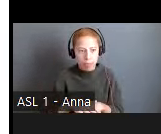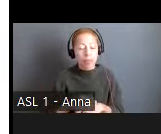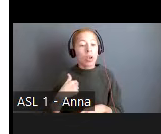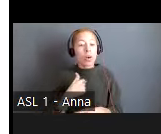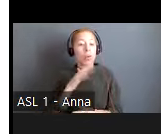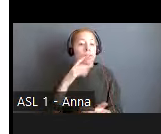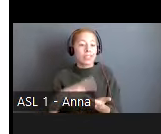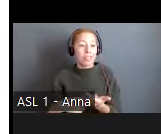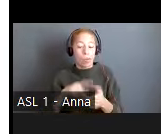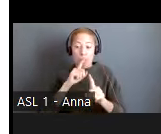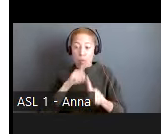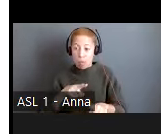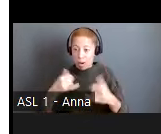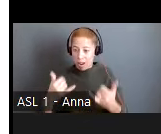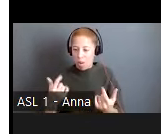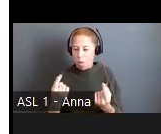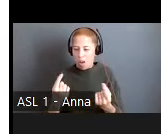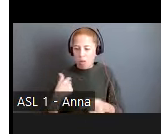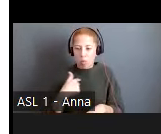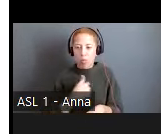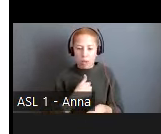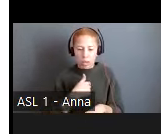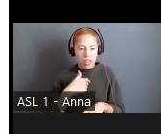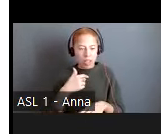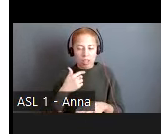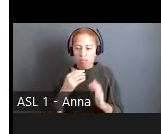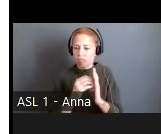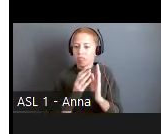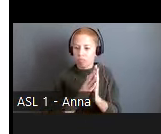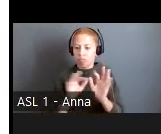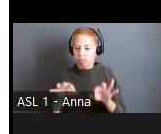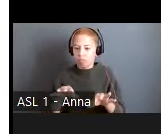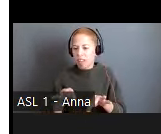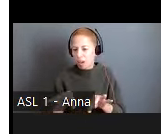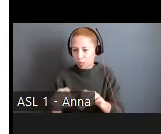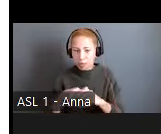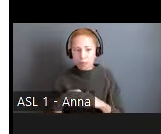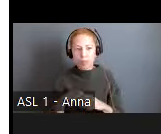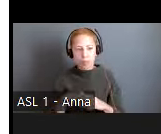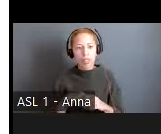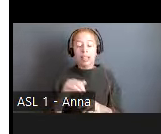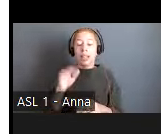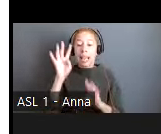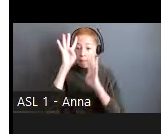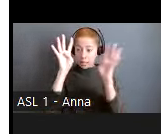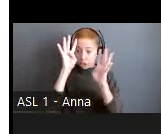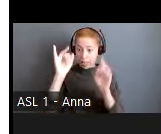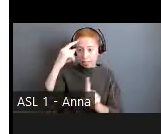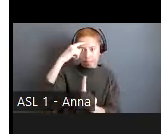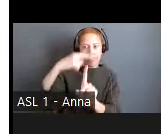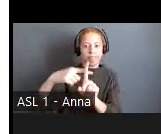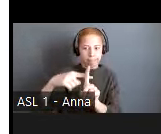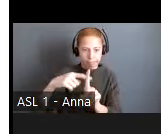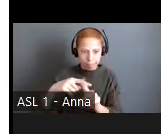found. We're going to talk about some innovation. That's the hopeful part. And we're going to talk about how to get there